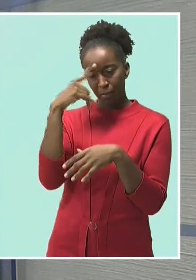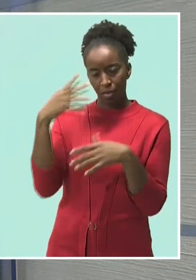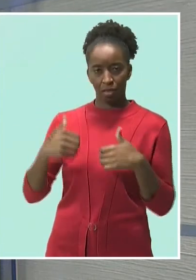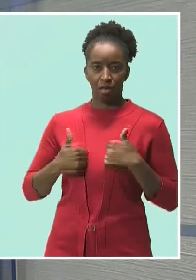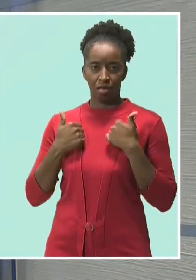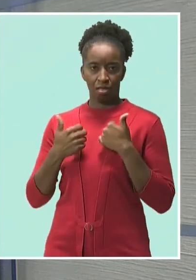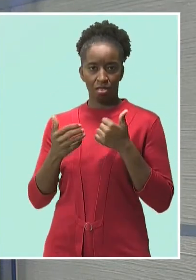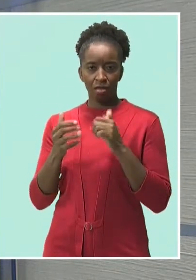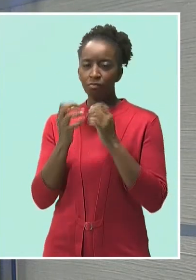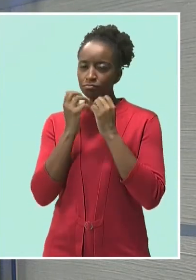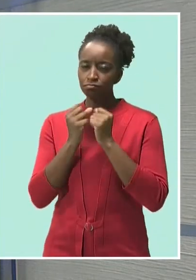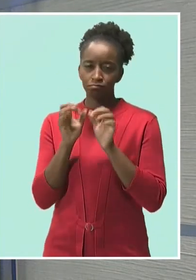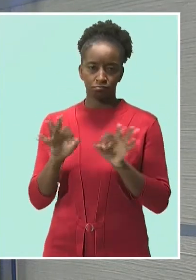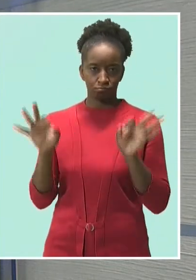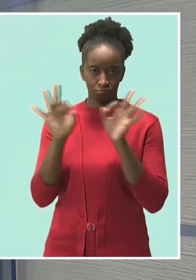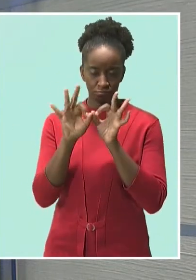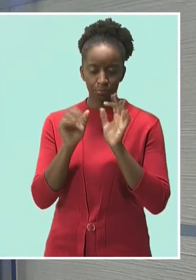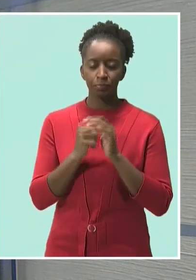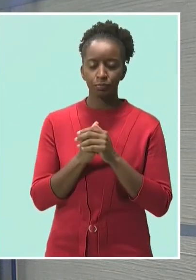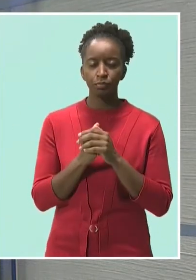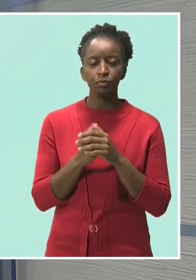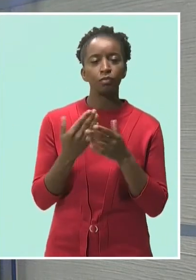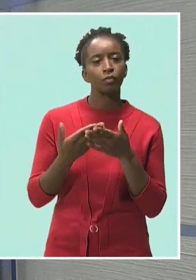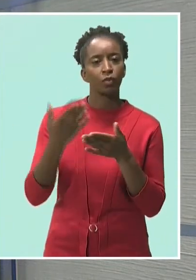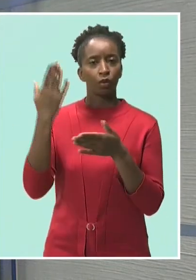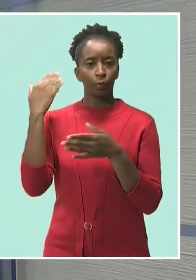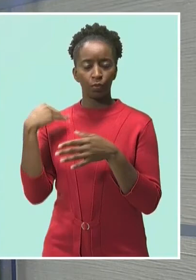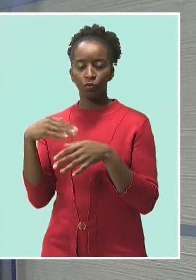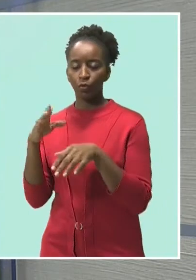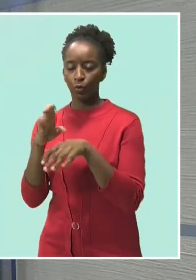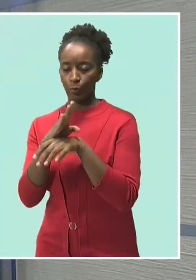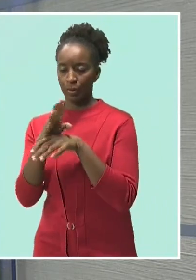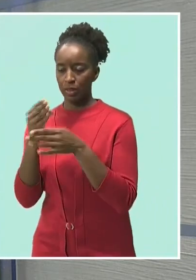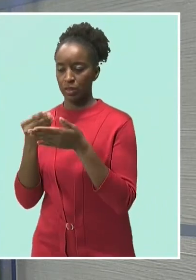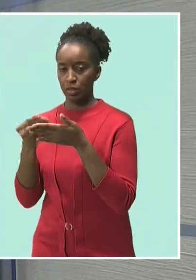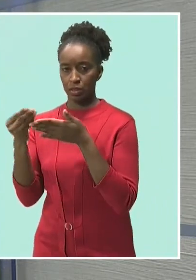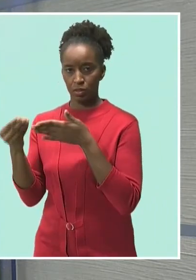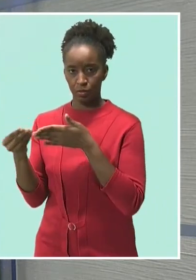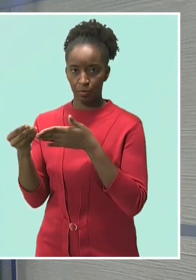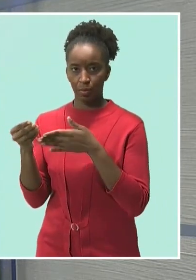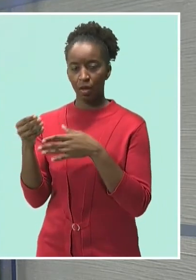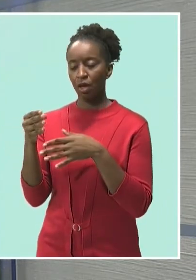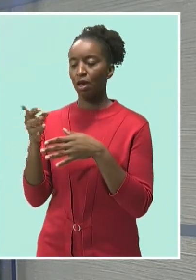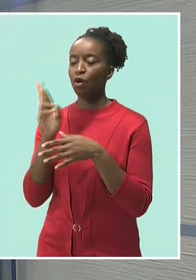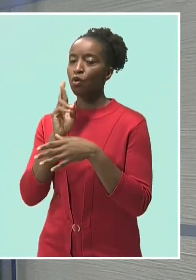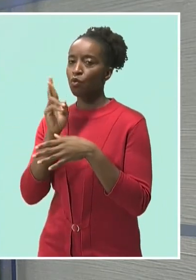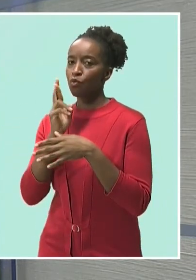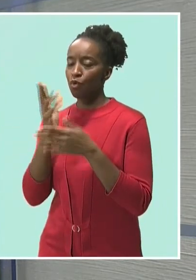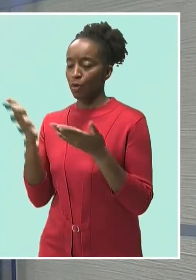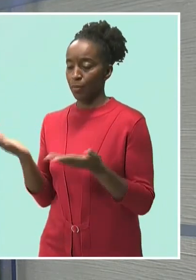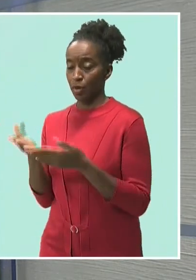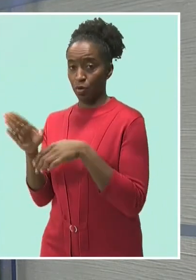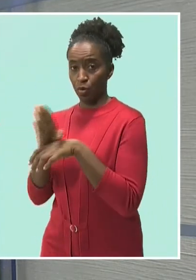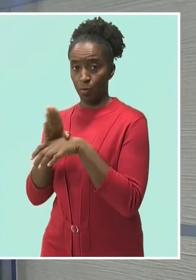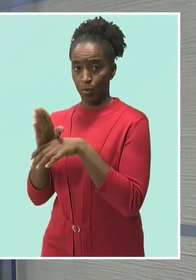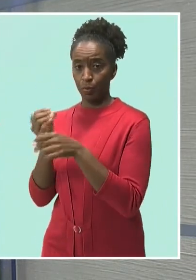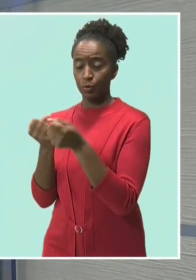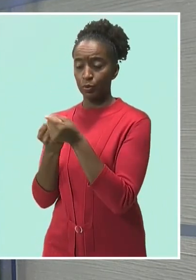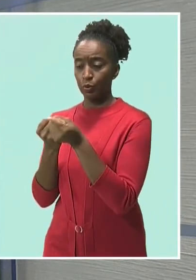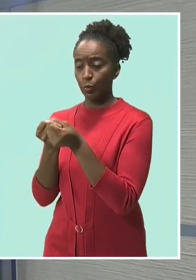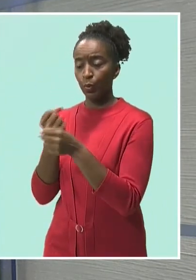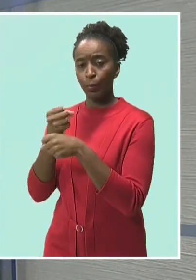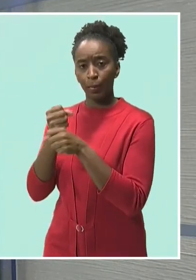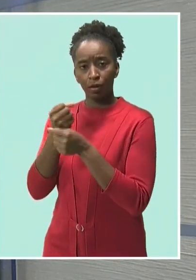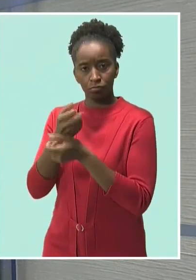West Indies rum distillery in Barbados to support production for plantation rum. Well, let's take a look now at